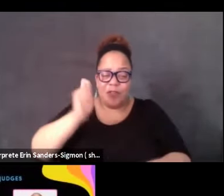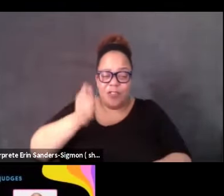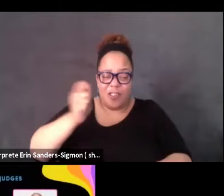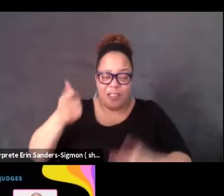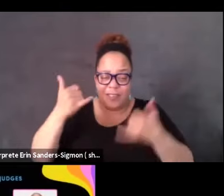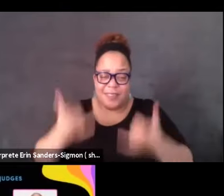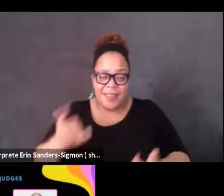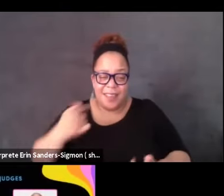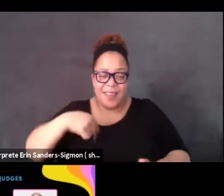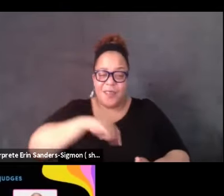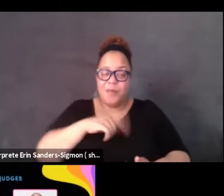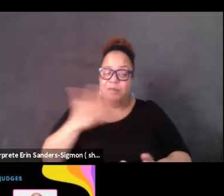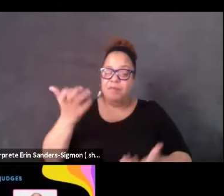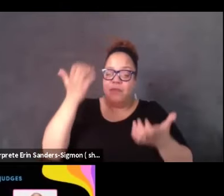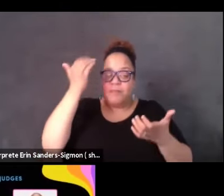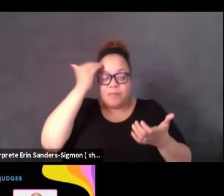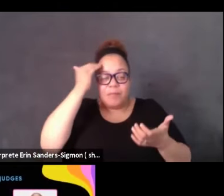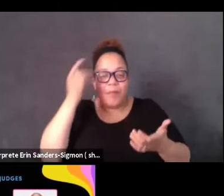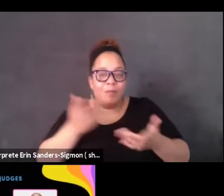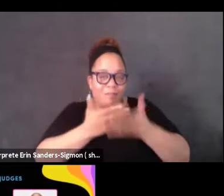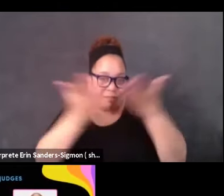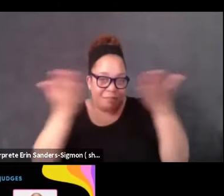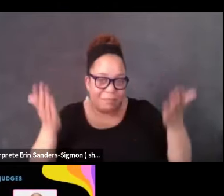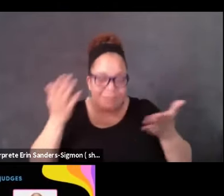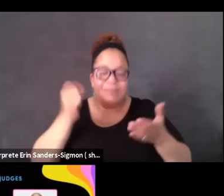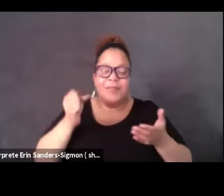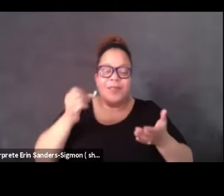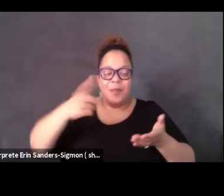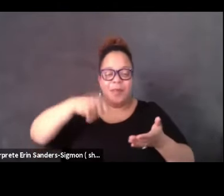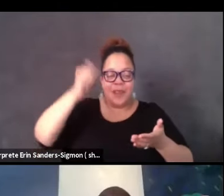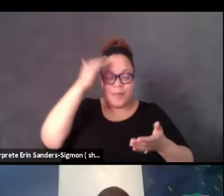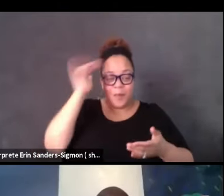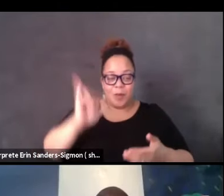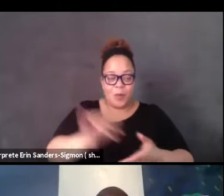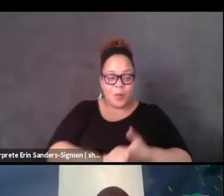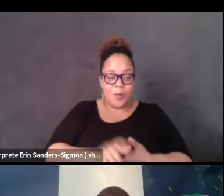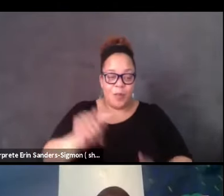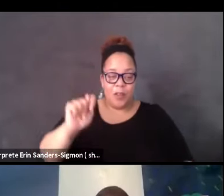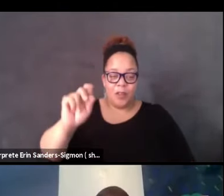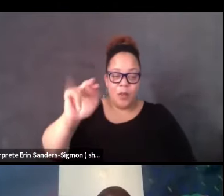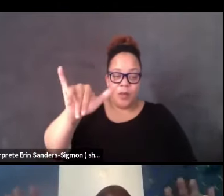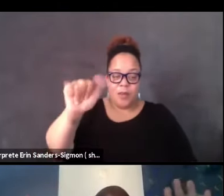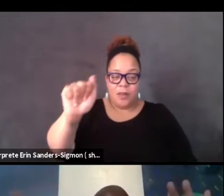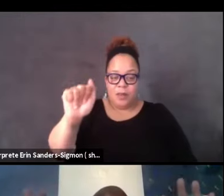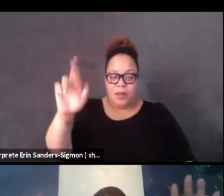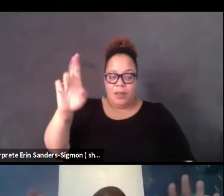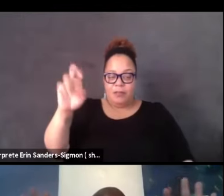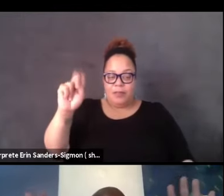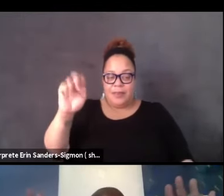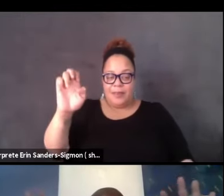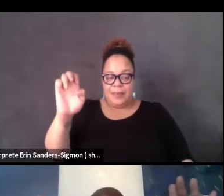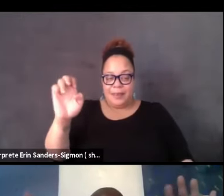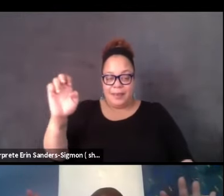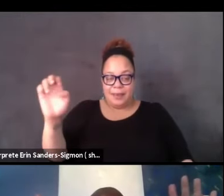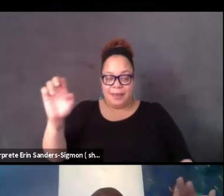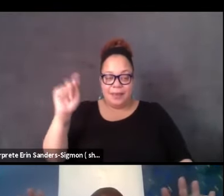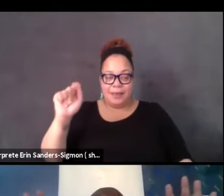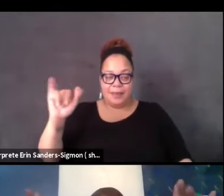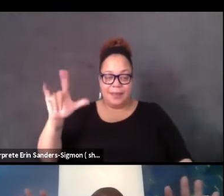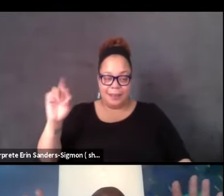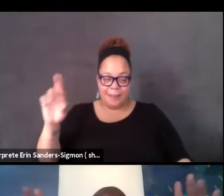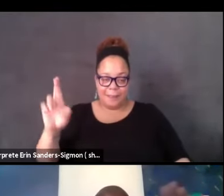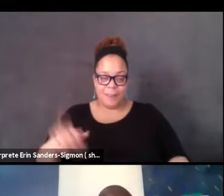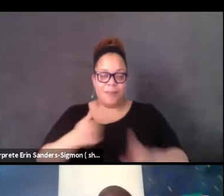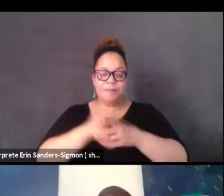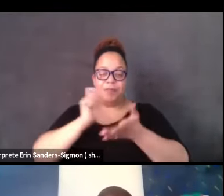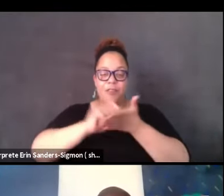first off, you will meet Sonya Renee Taylor, who is an artist, an author, an activist, and transformational leader.